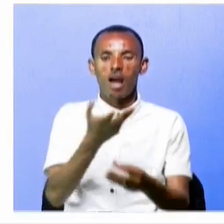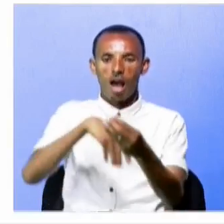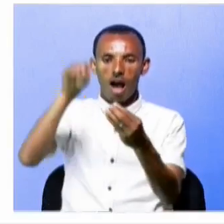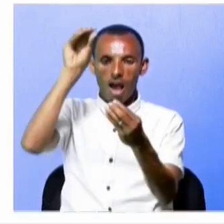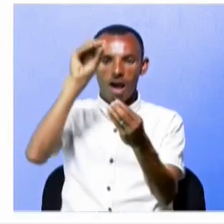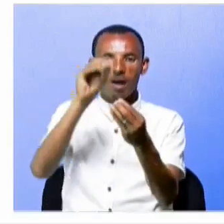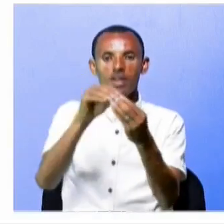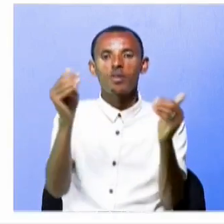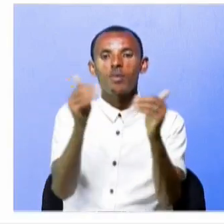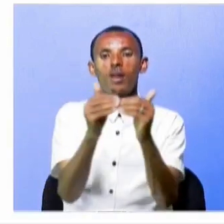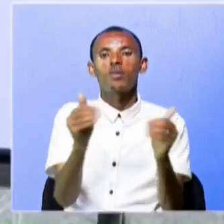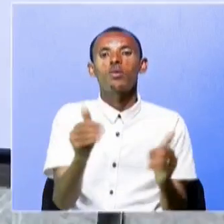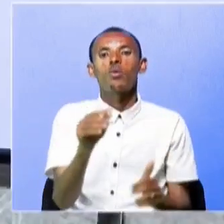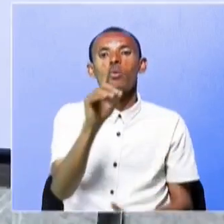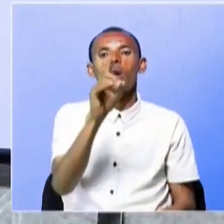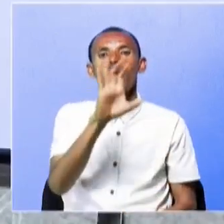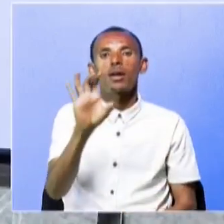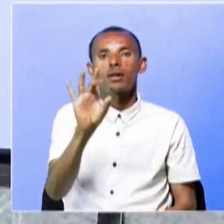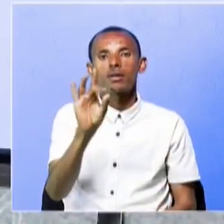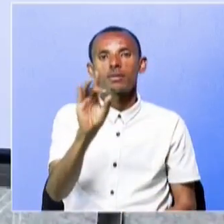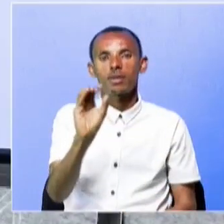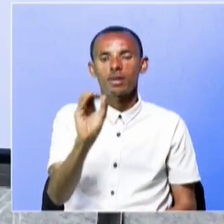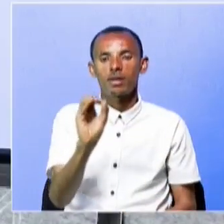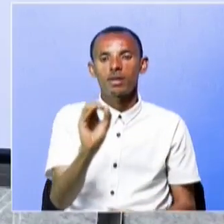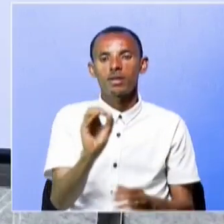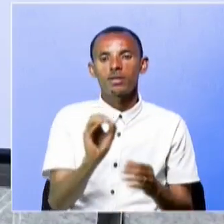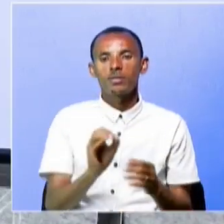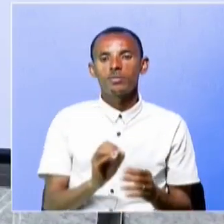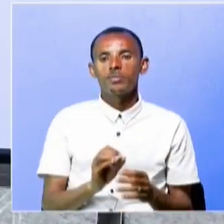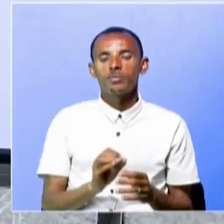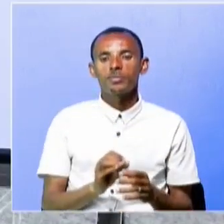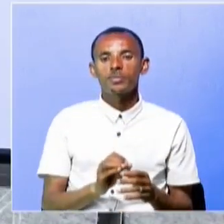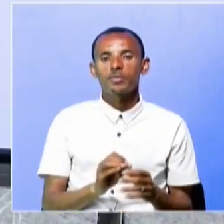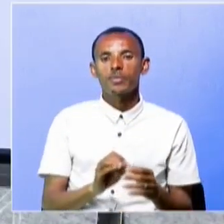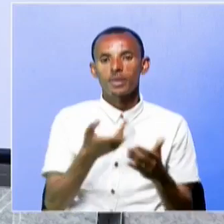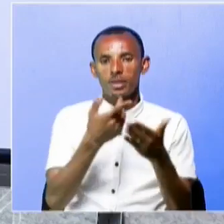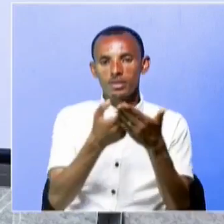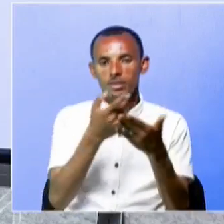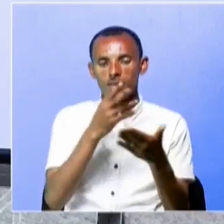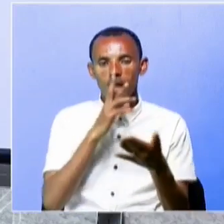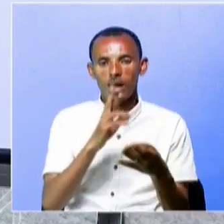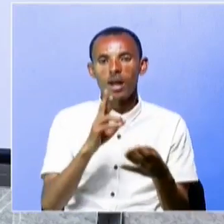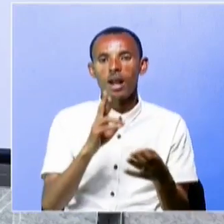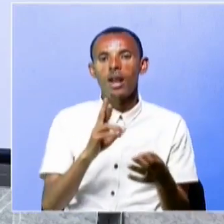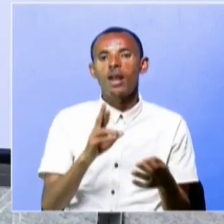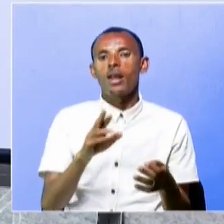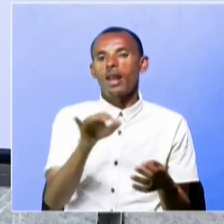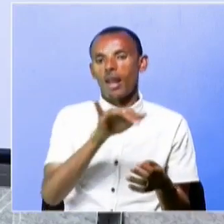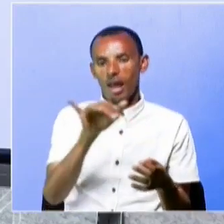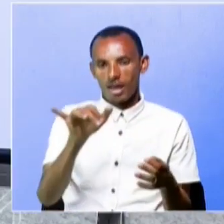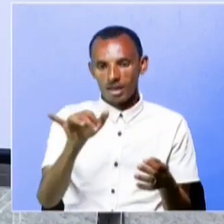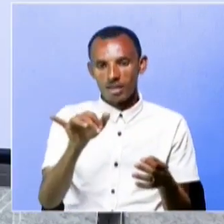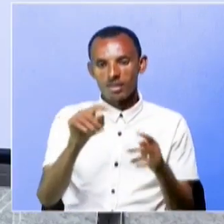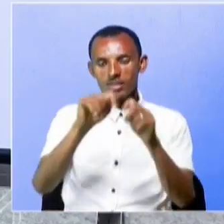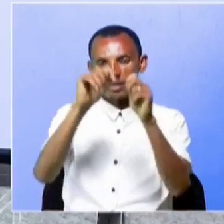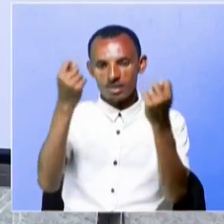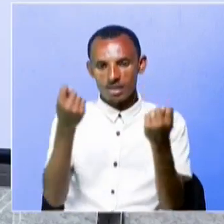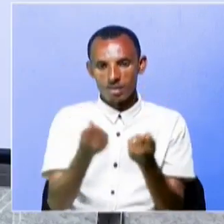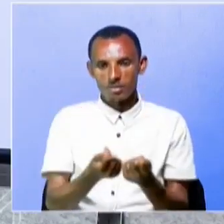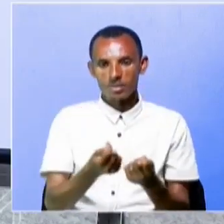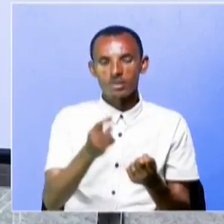to 180 degree, right? So these are like terms. 3x and 4x